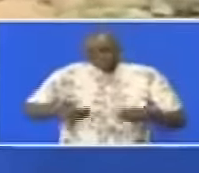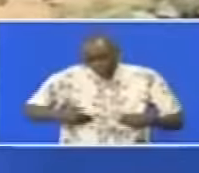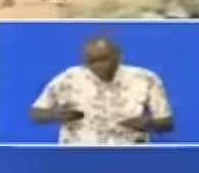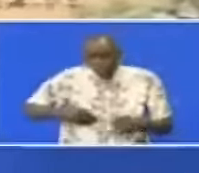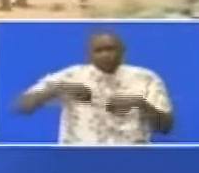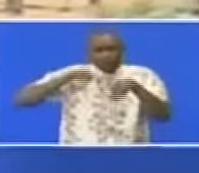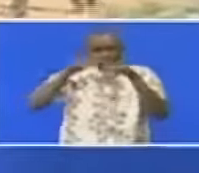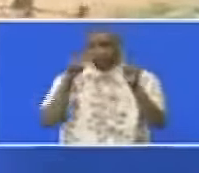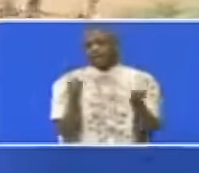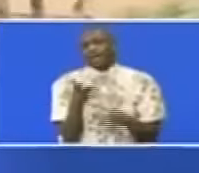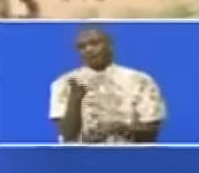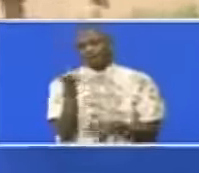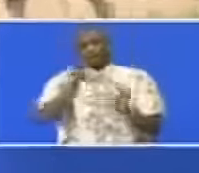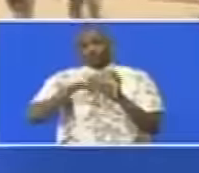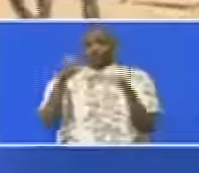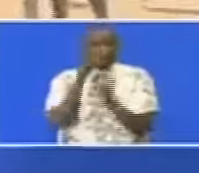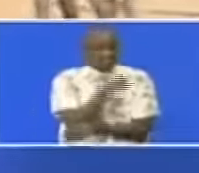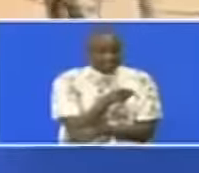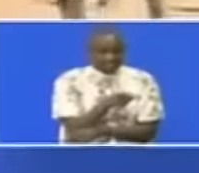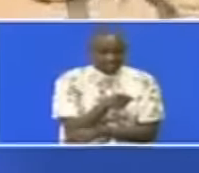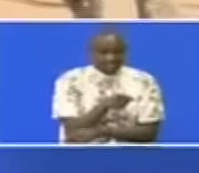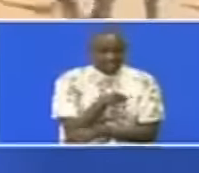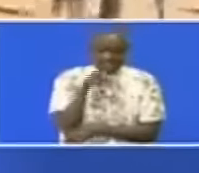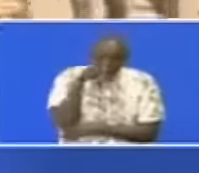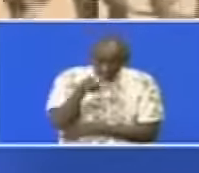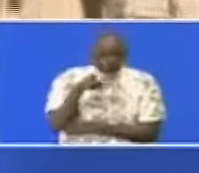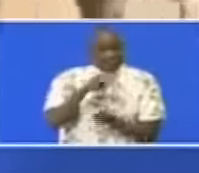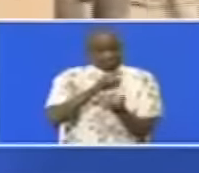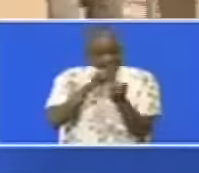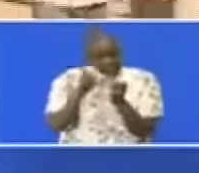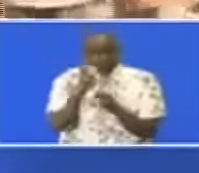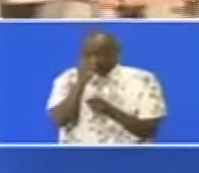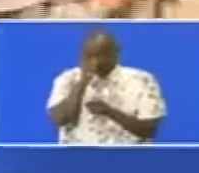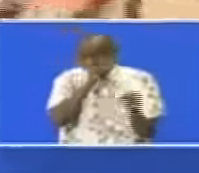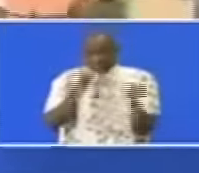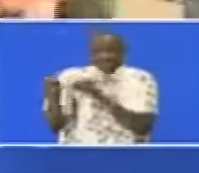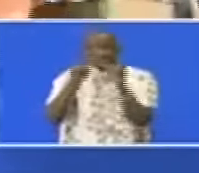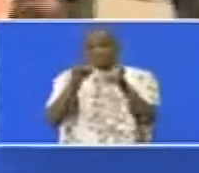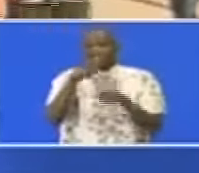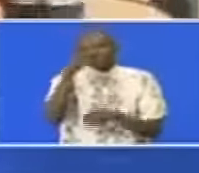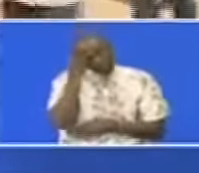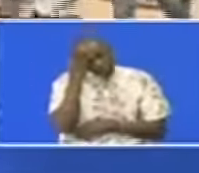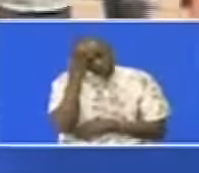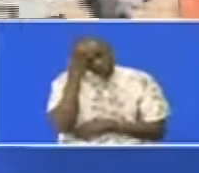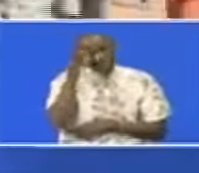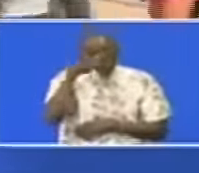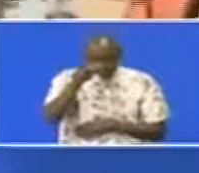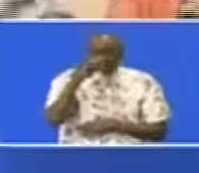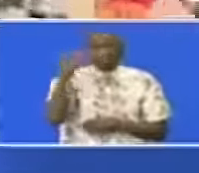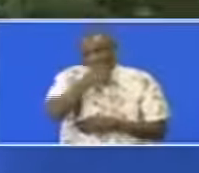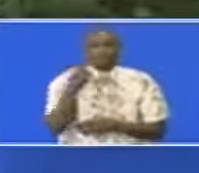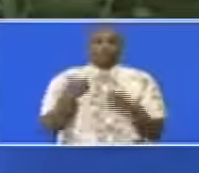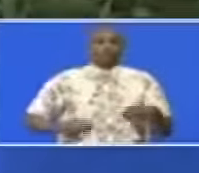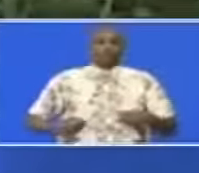rescued from radicalization centers because of erratic transfer of police officers who already know the faces of these